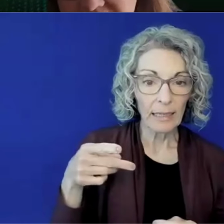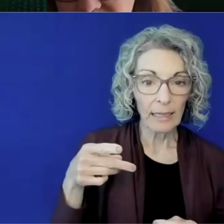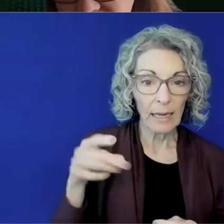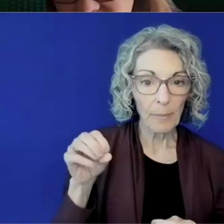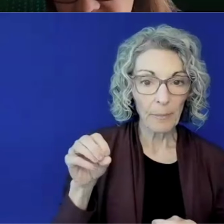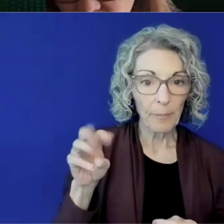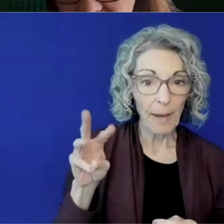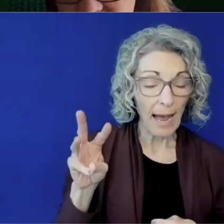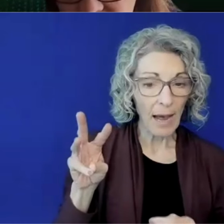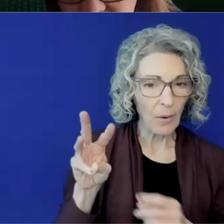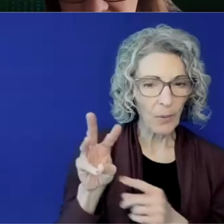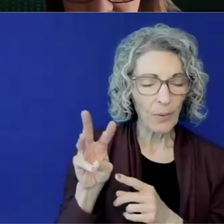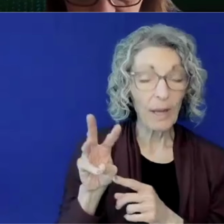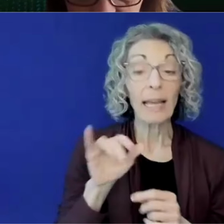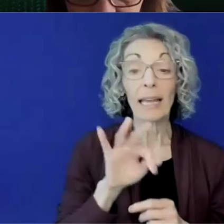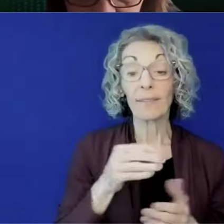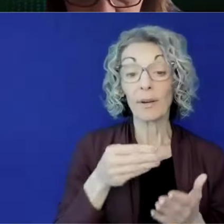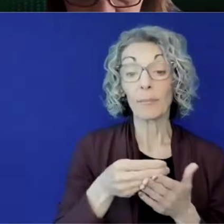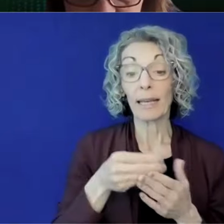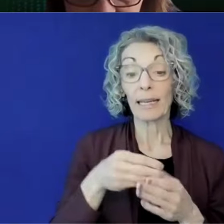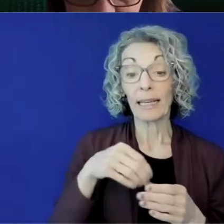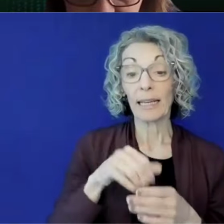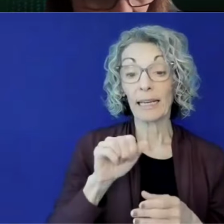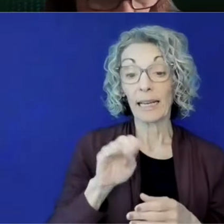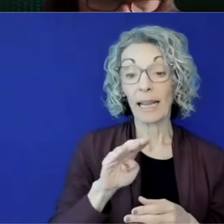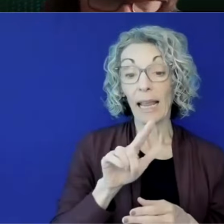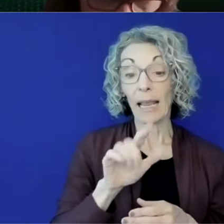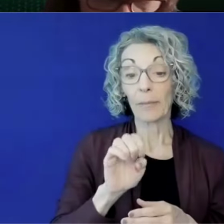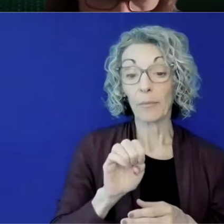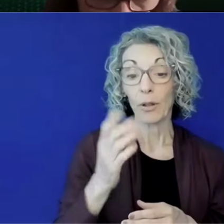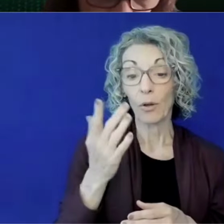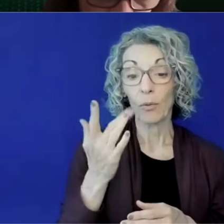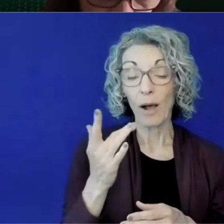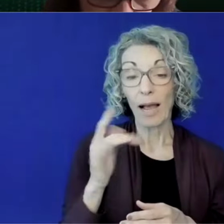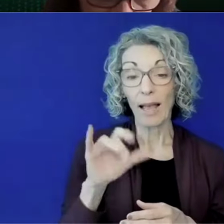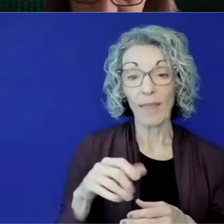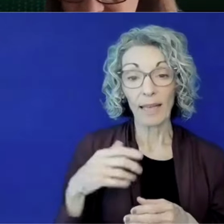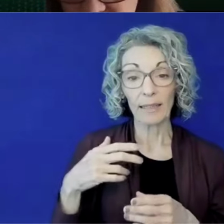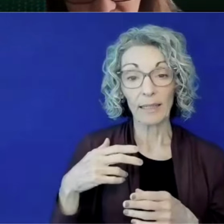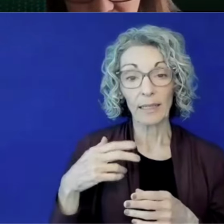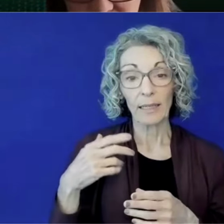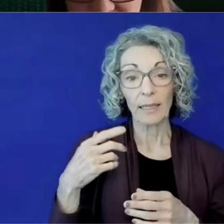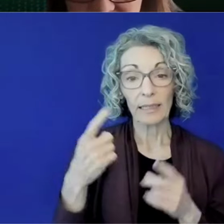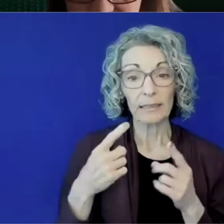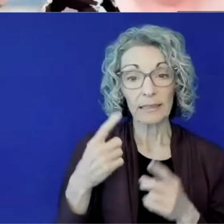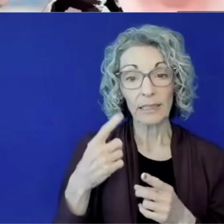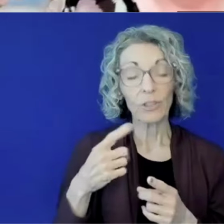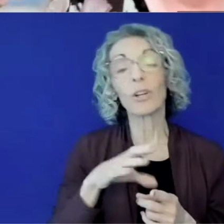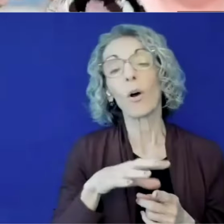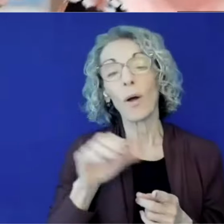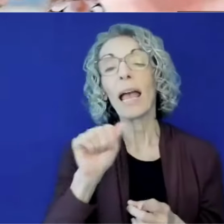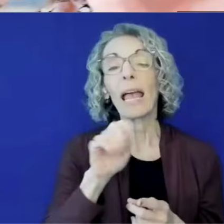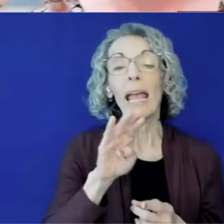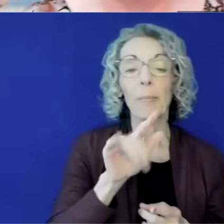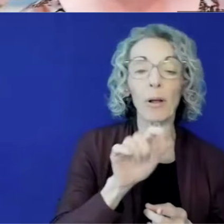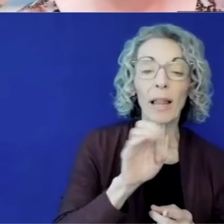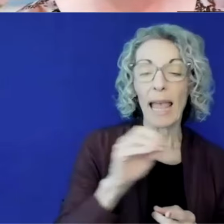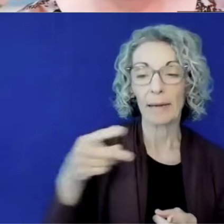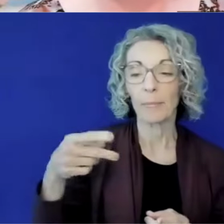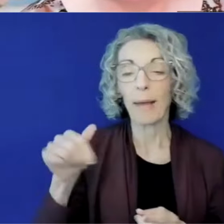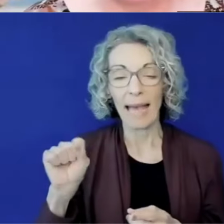for an expense? Why is it considered unless in pass? Not sure. So